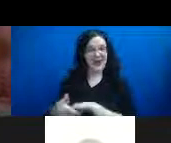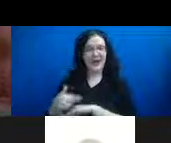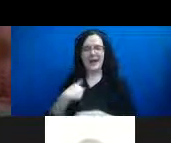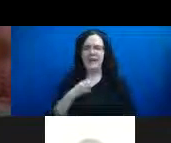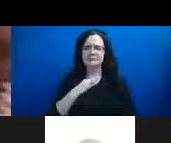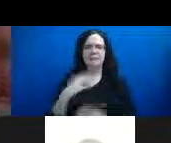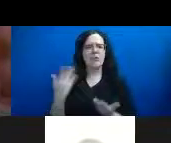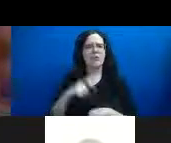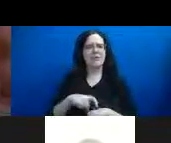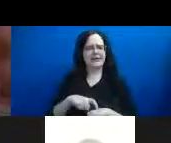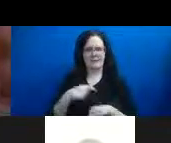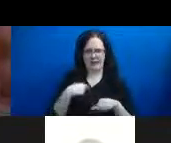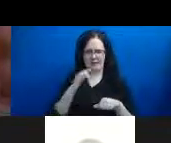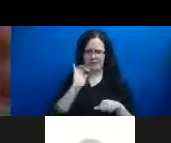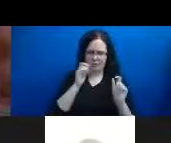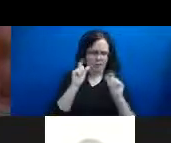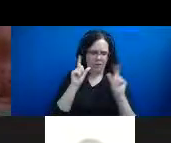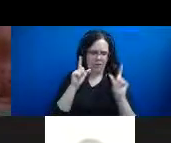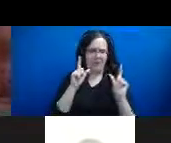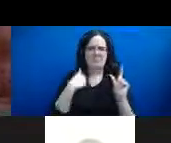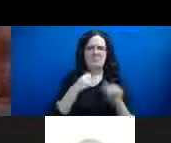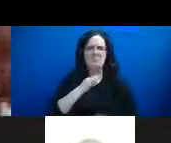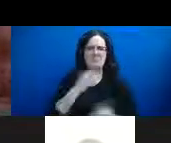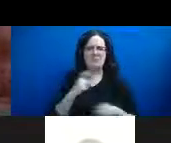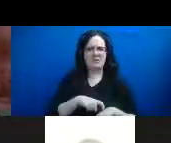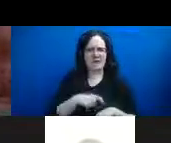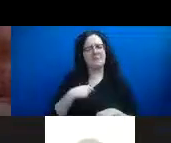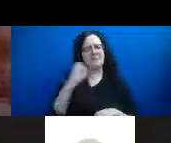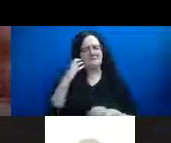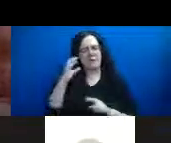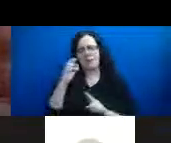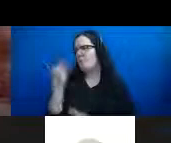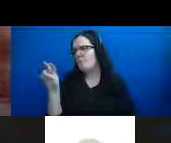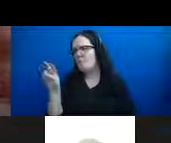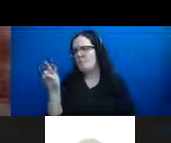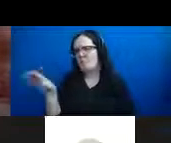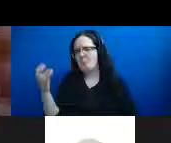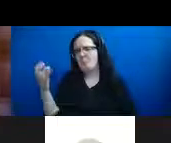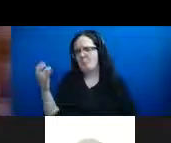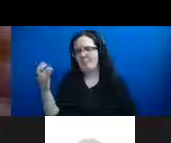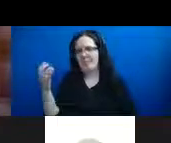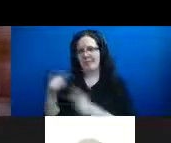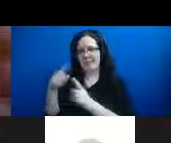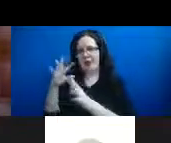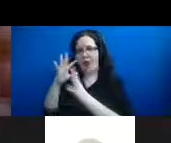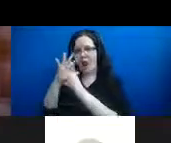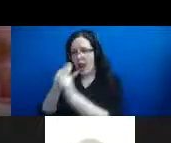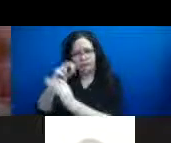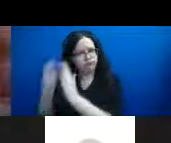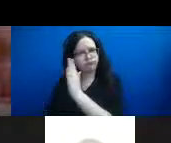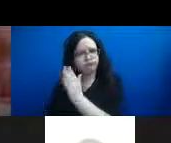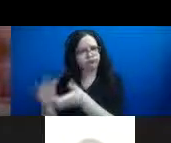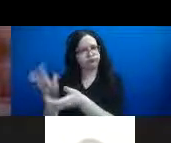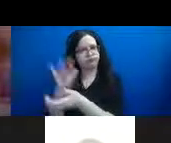was woken up by something. I looked up my phone, and then I kind of went in. I fell right in there and